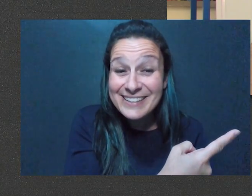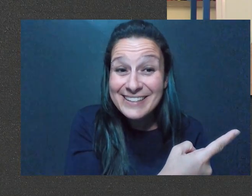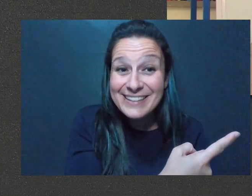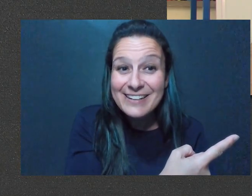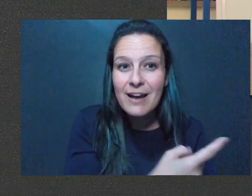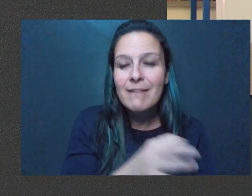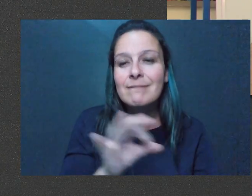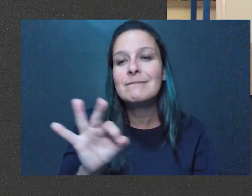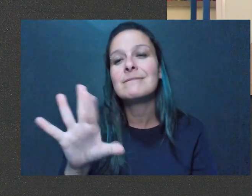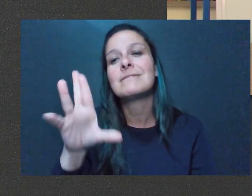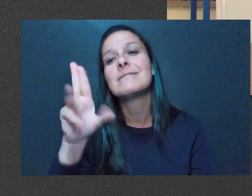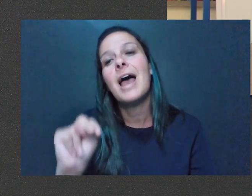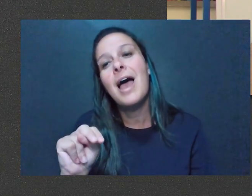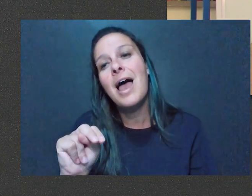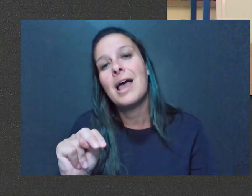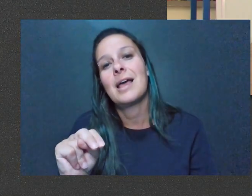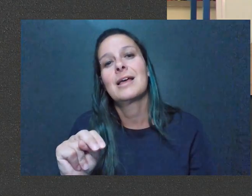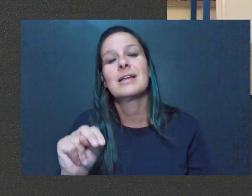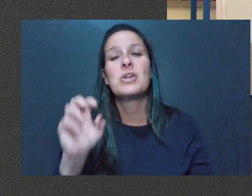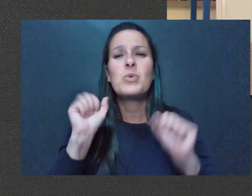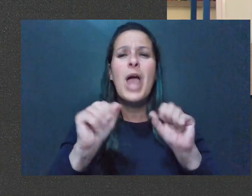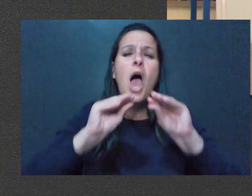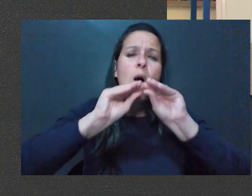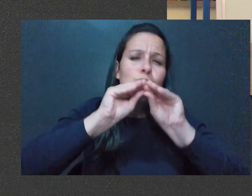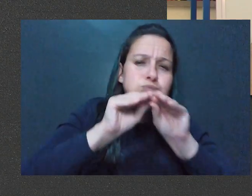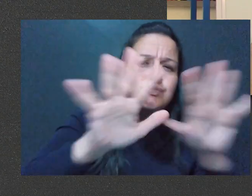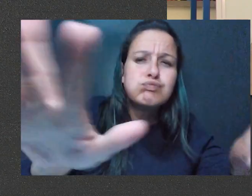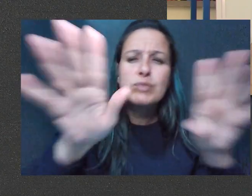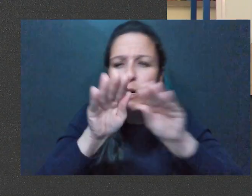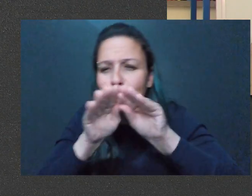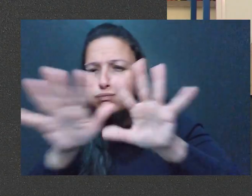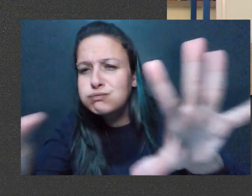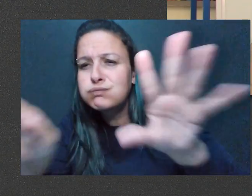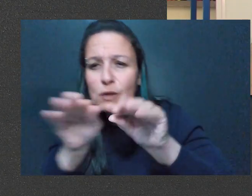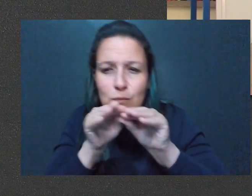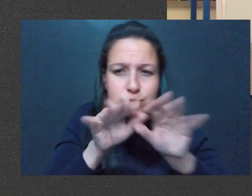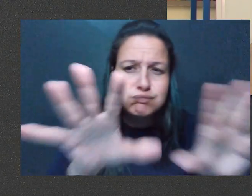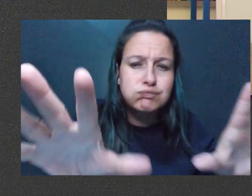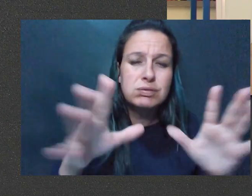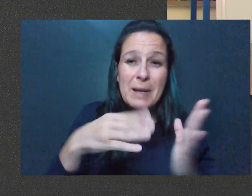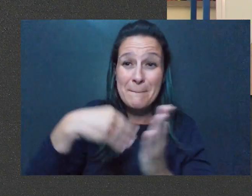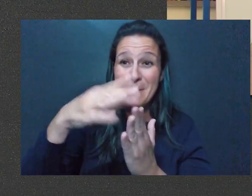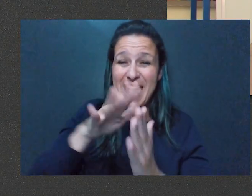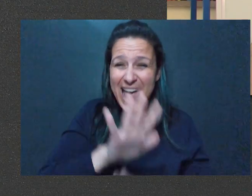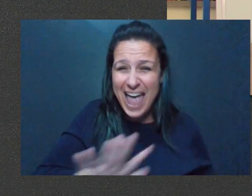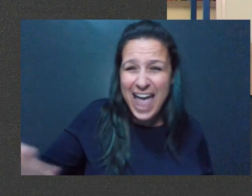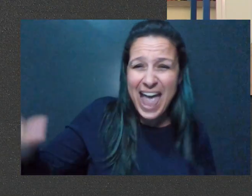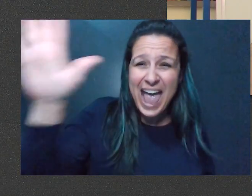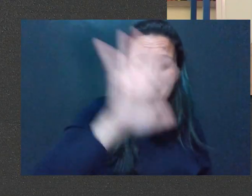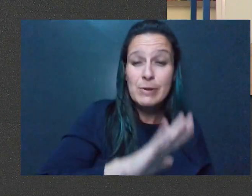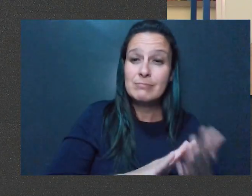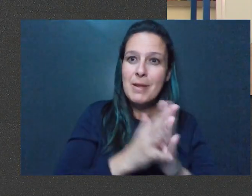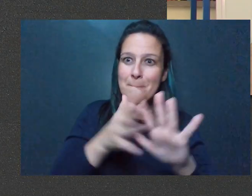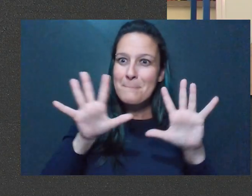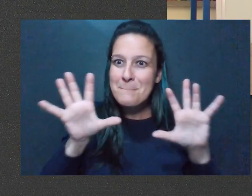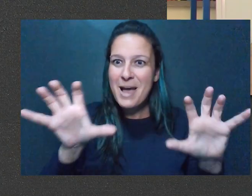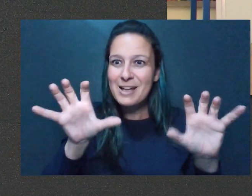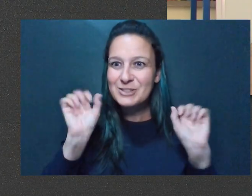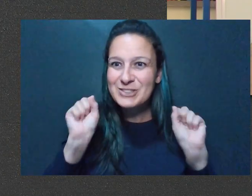Isn't that fun? You can blow the paint everywhere and turn it into a monster. Look at